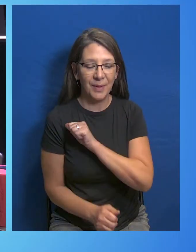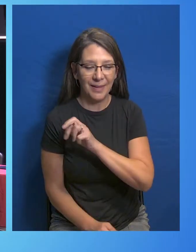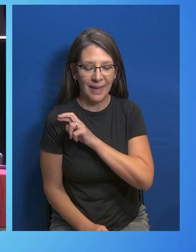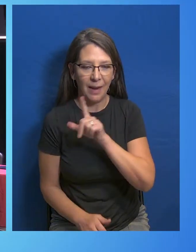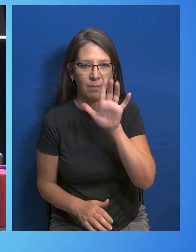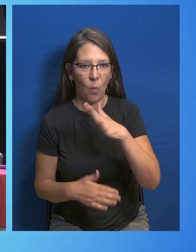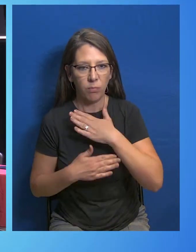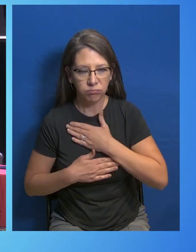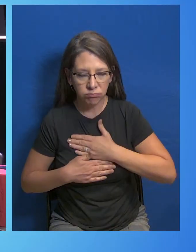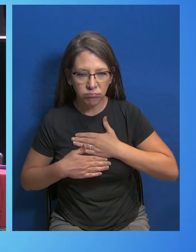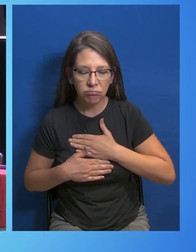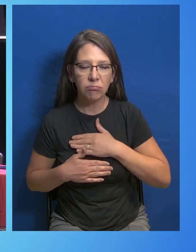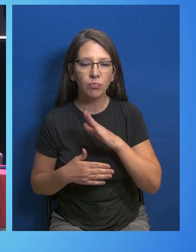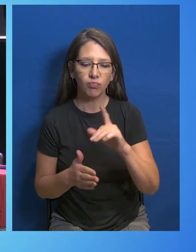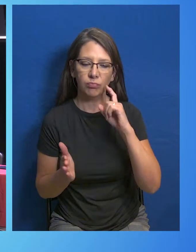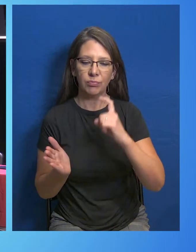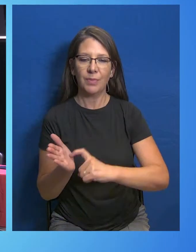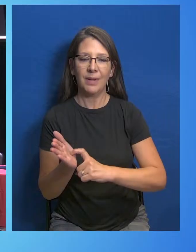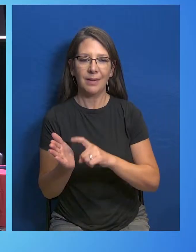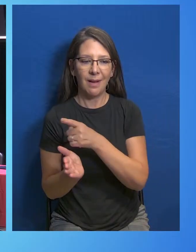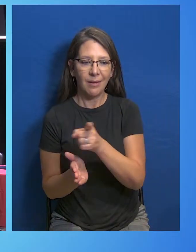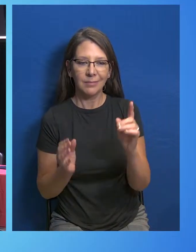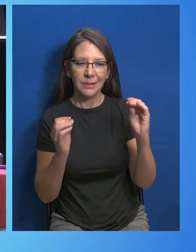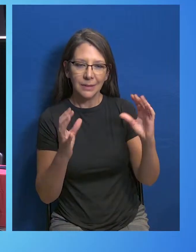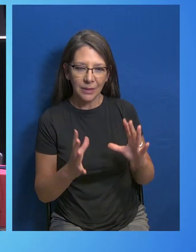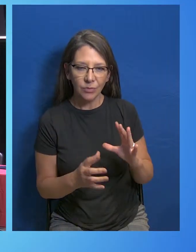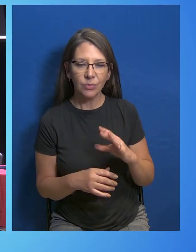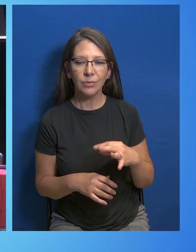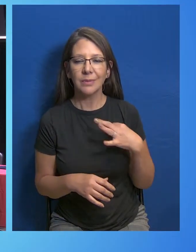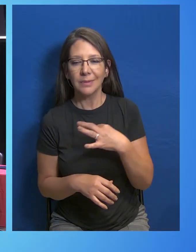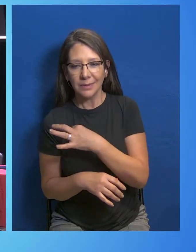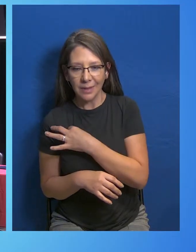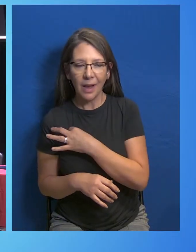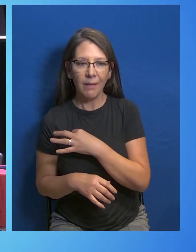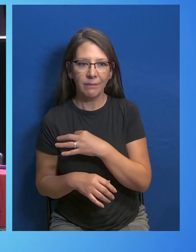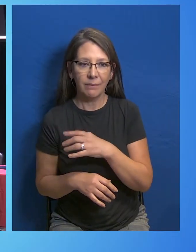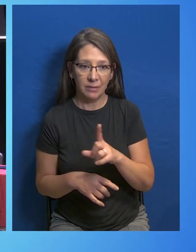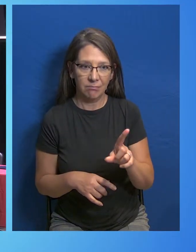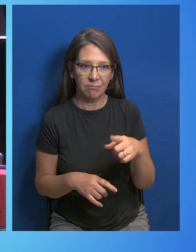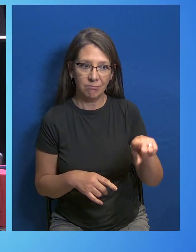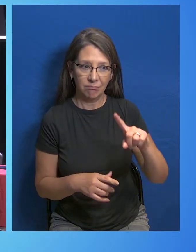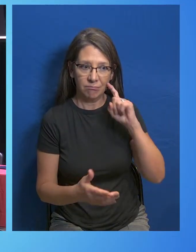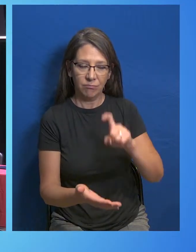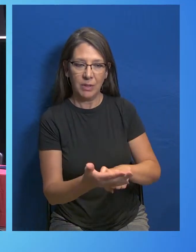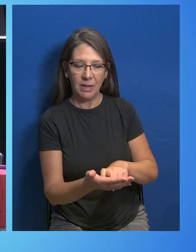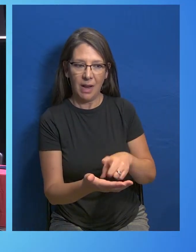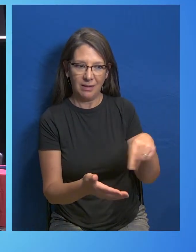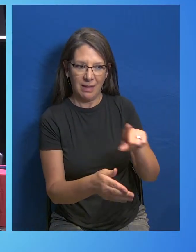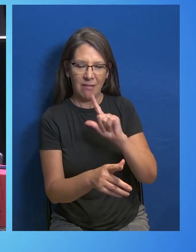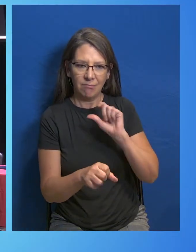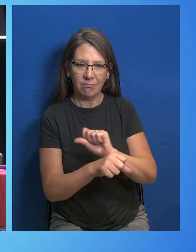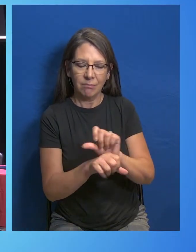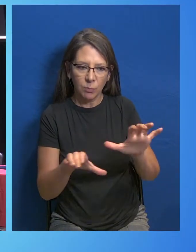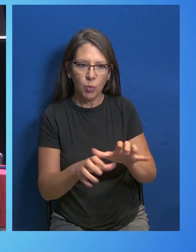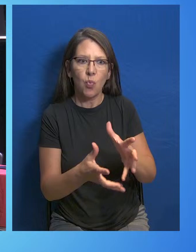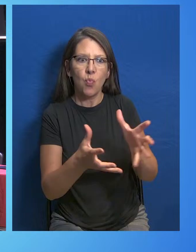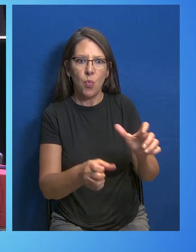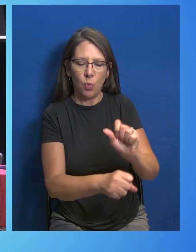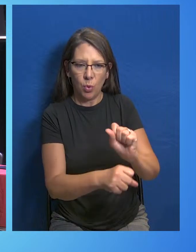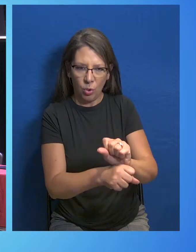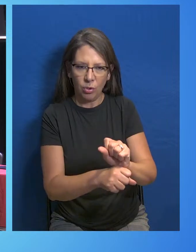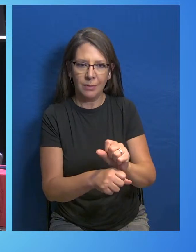appreciation and recognition of the teachers and the staff that absolutely does all the work to make this agency